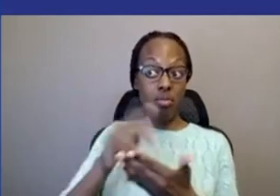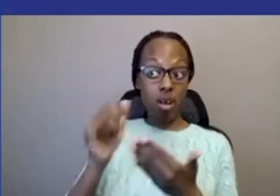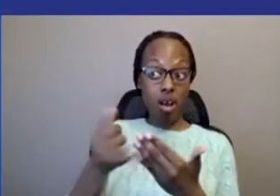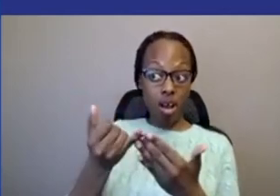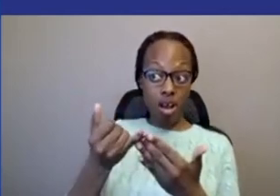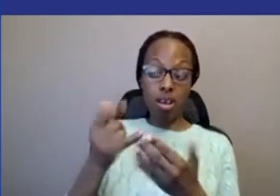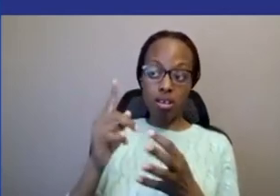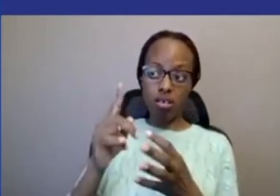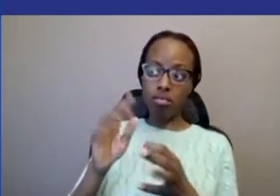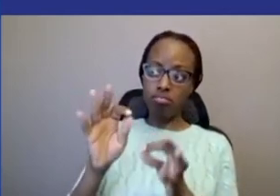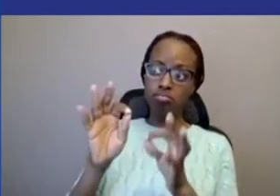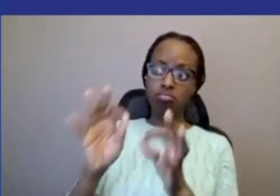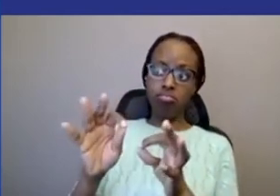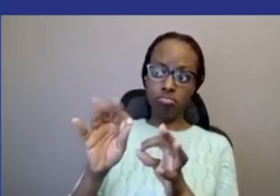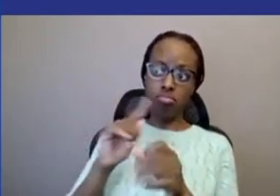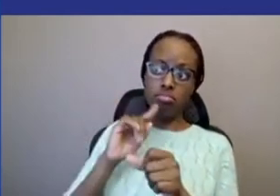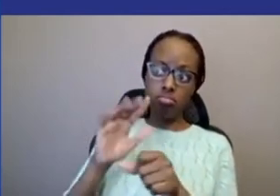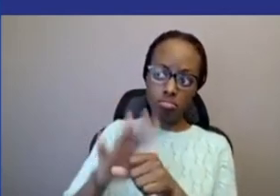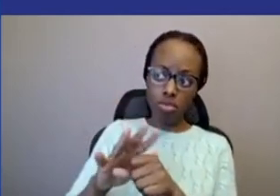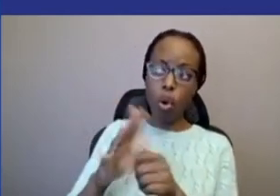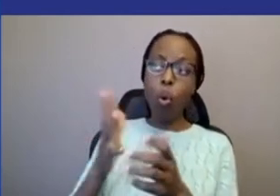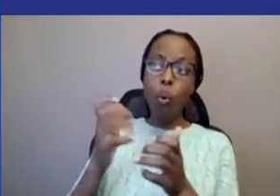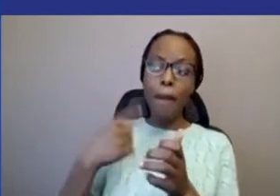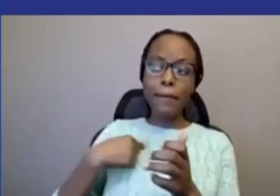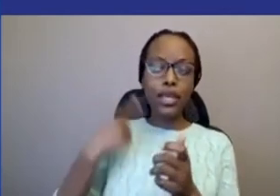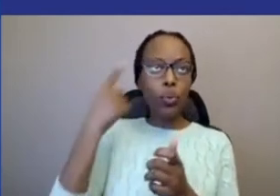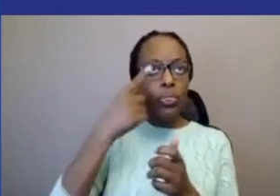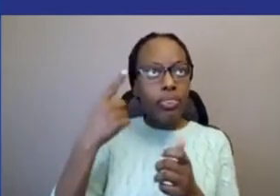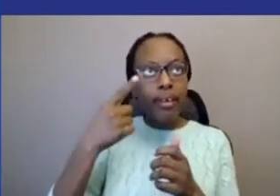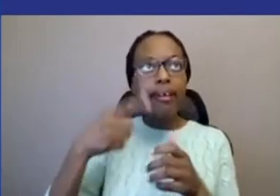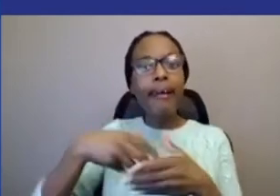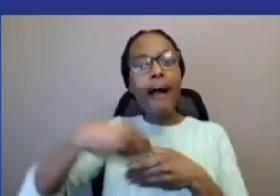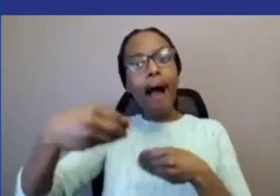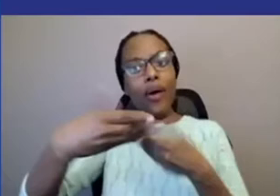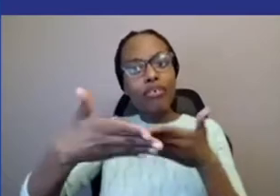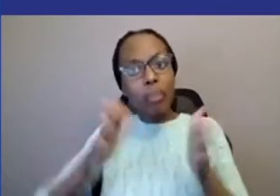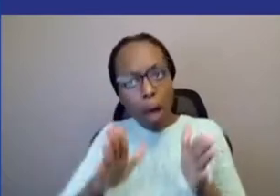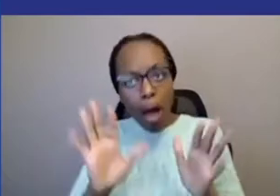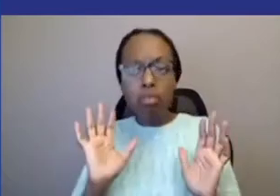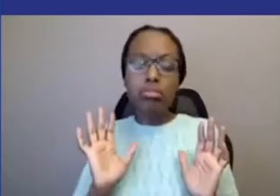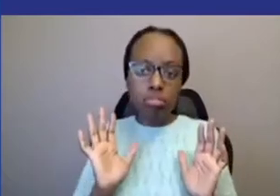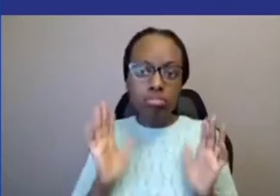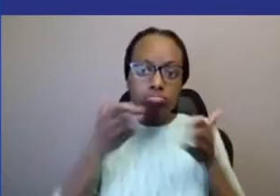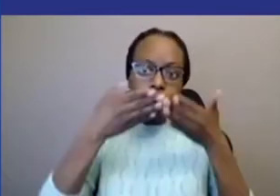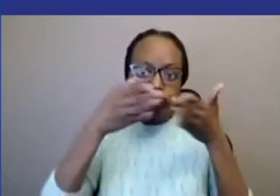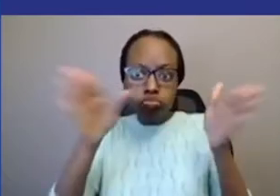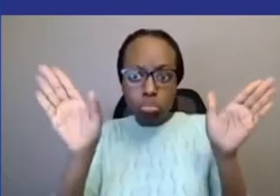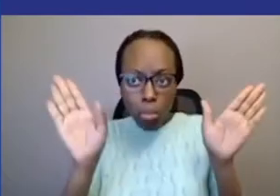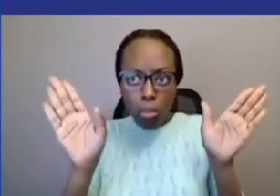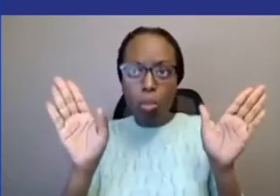to think outside of the box, I will always try to